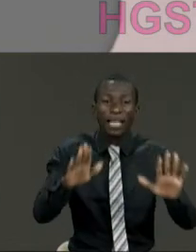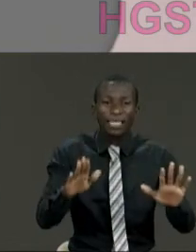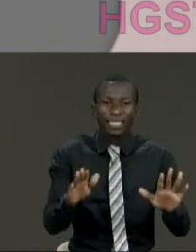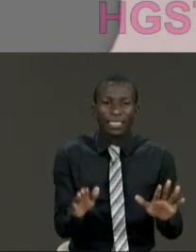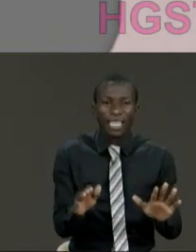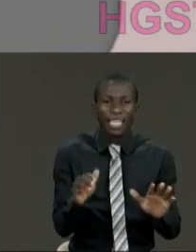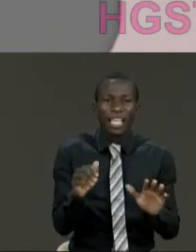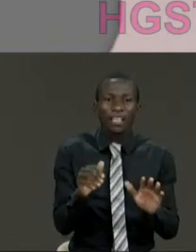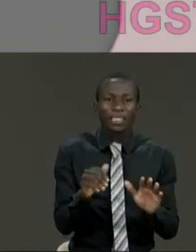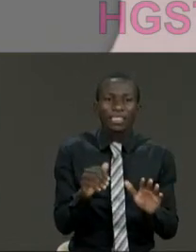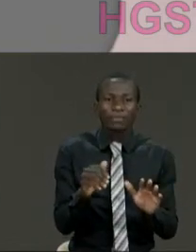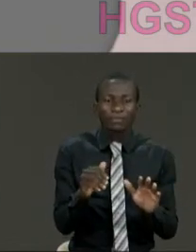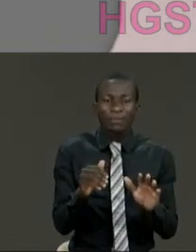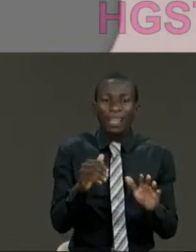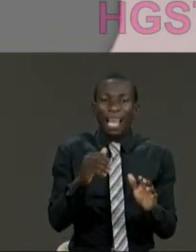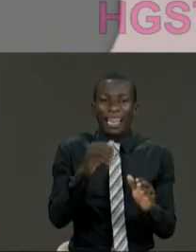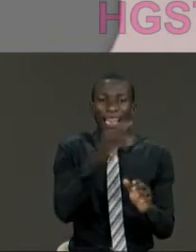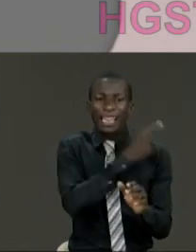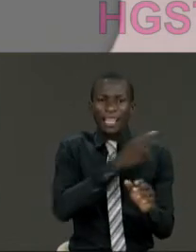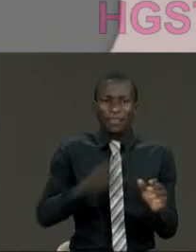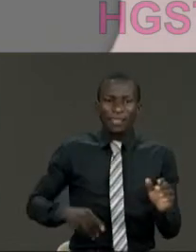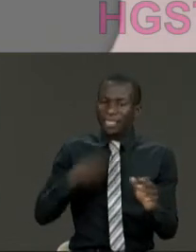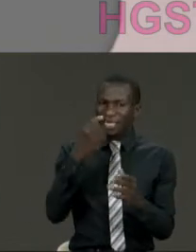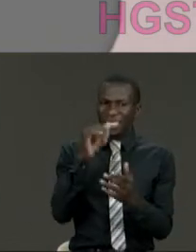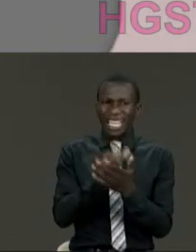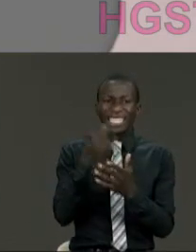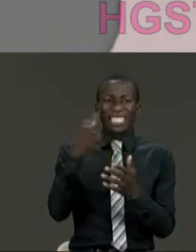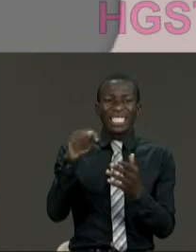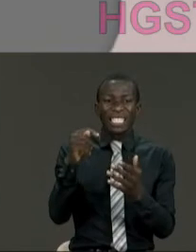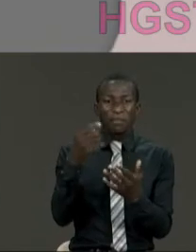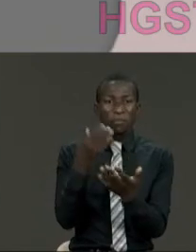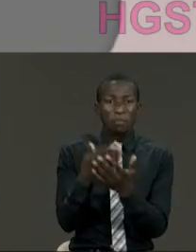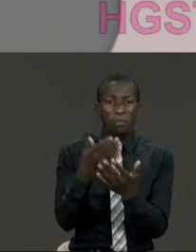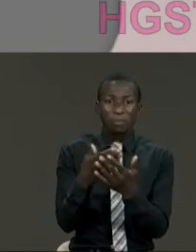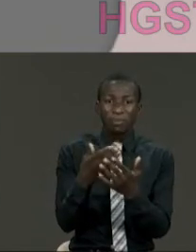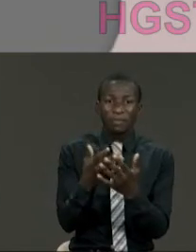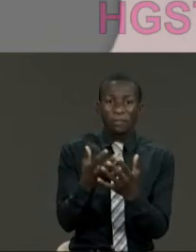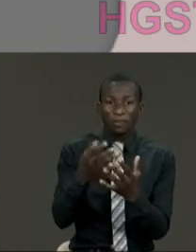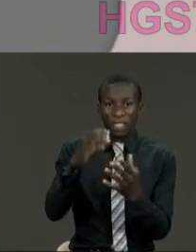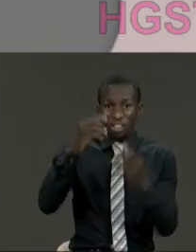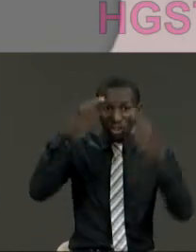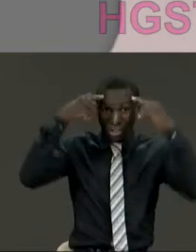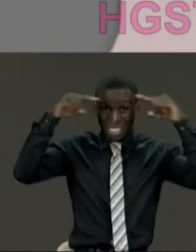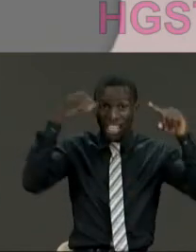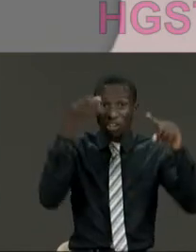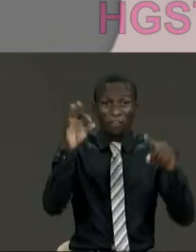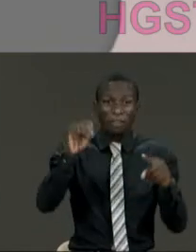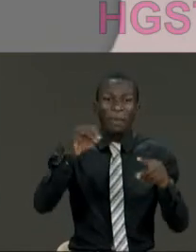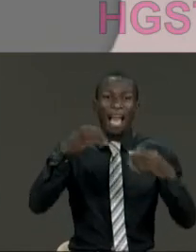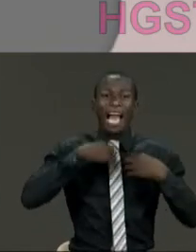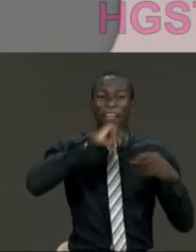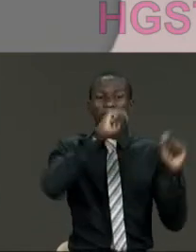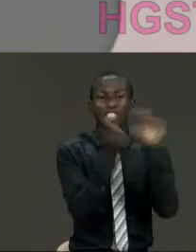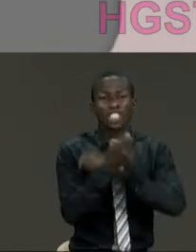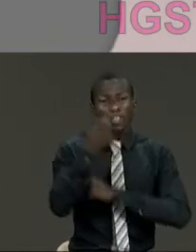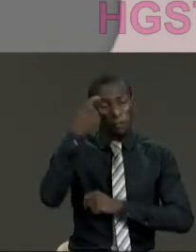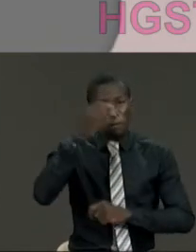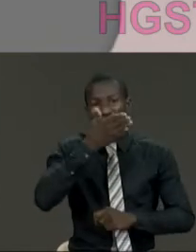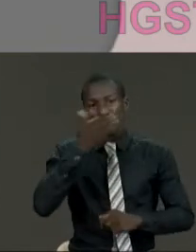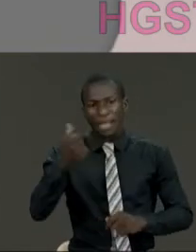have changed for better. I don't know who I'm talking to. After this lockdown, your fortune will change for better in Jesus'